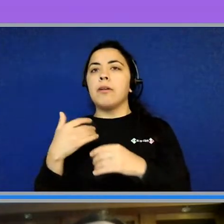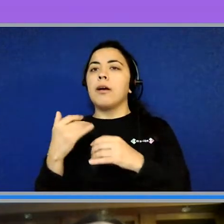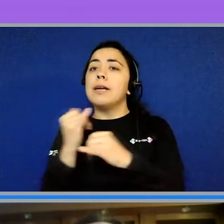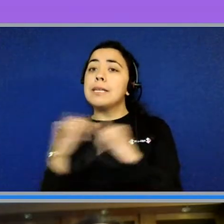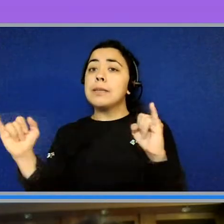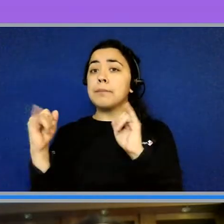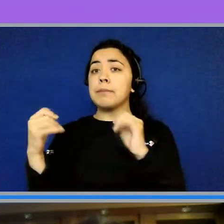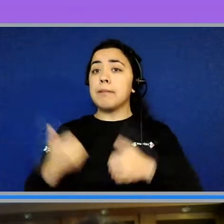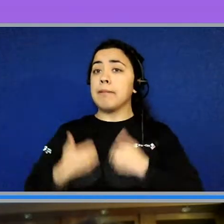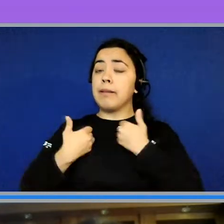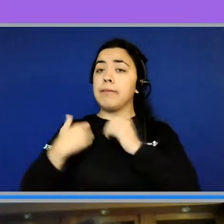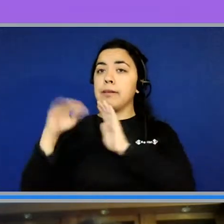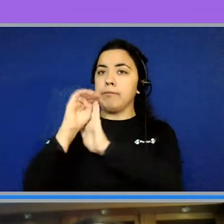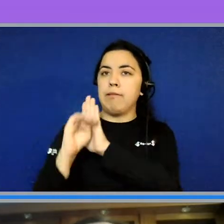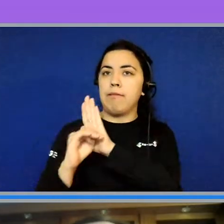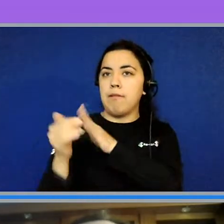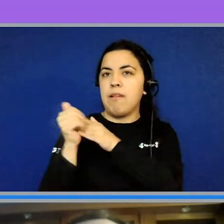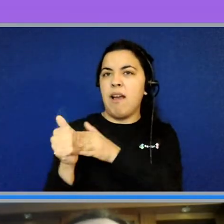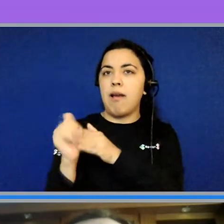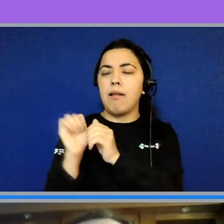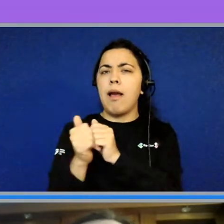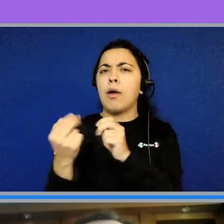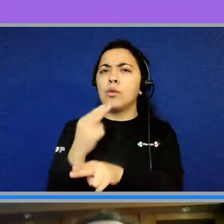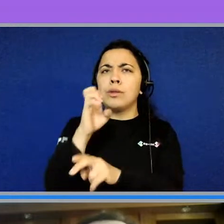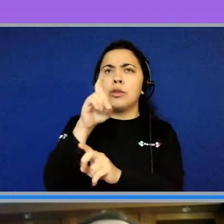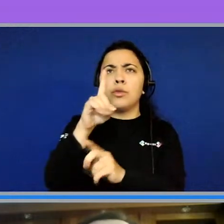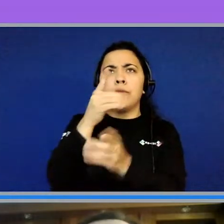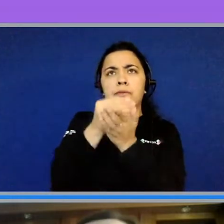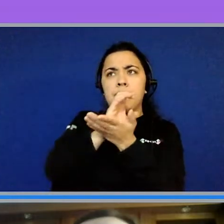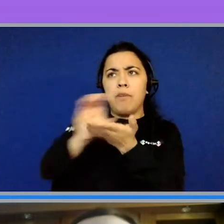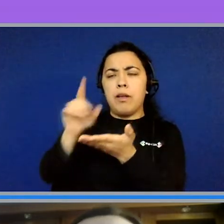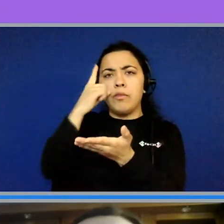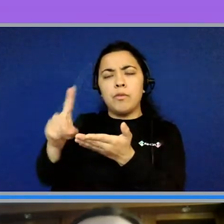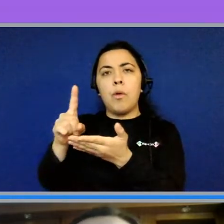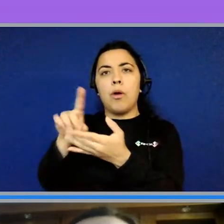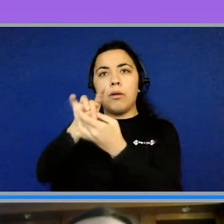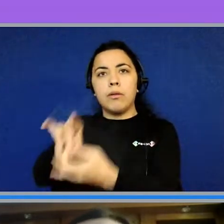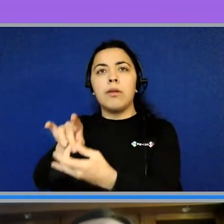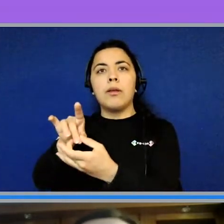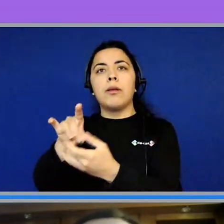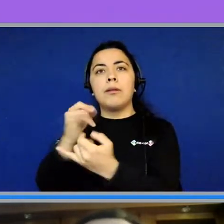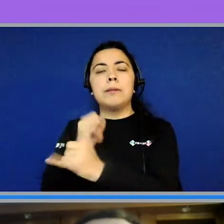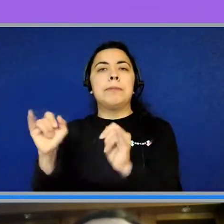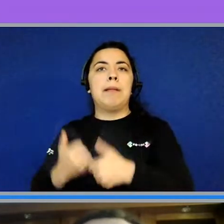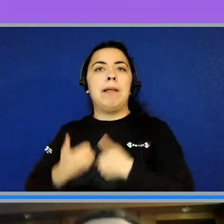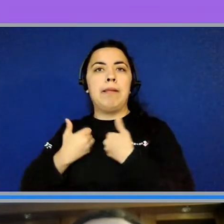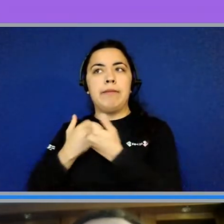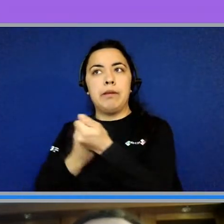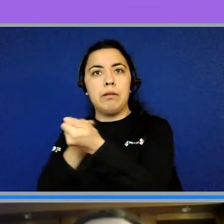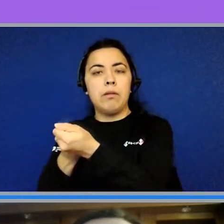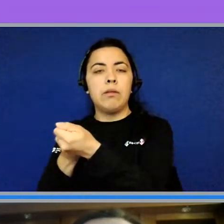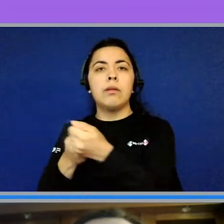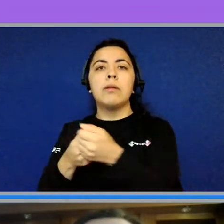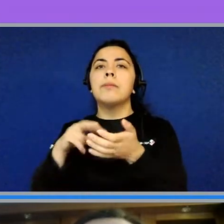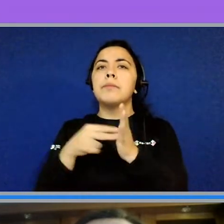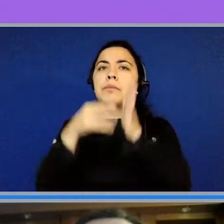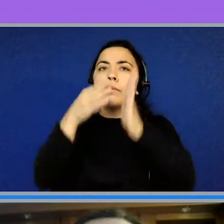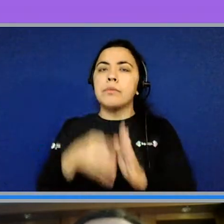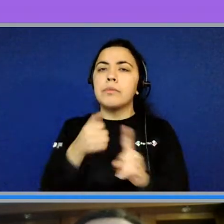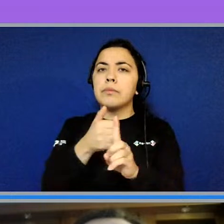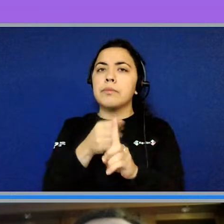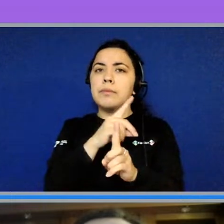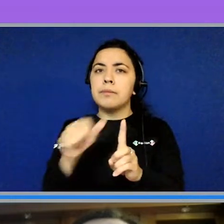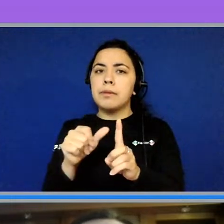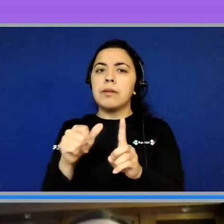to use EU funds for independent living, a European disability card that makes that persons with disabilities status